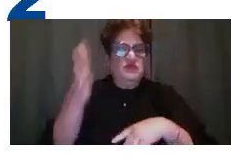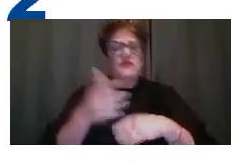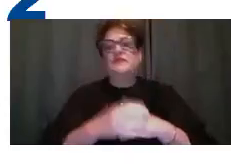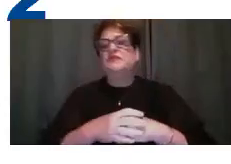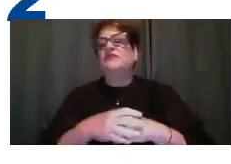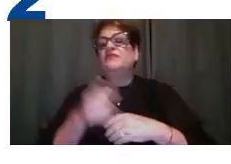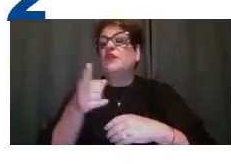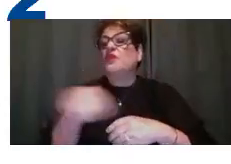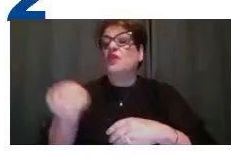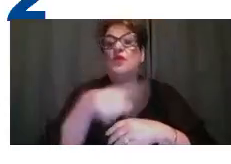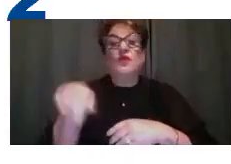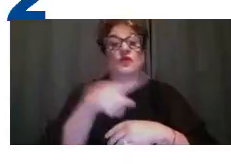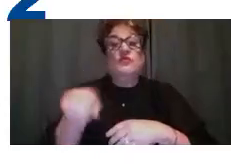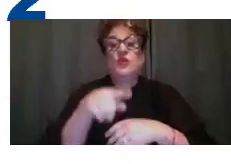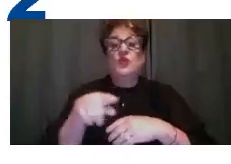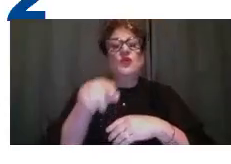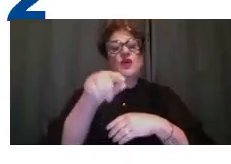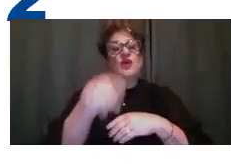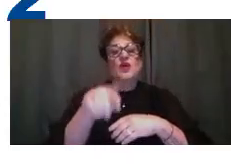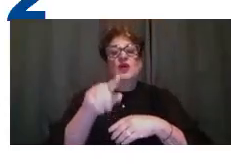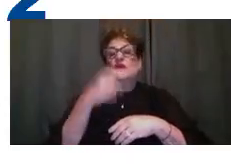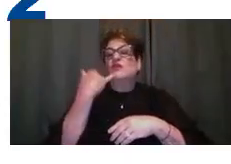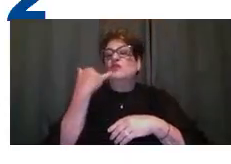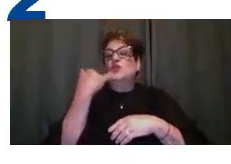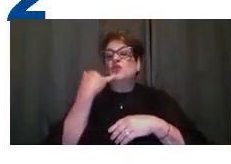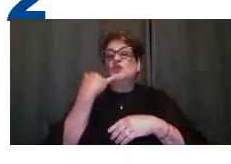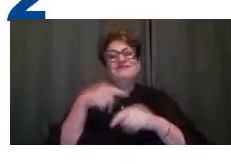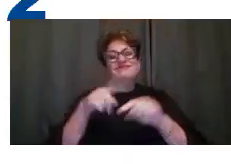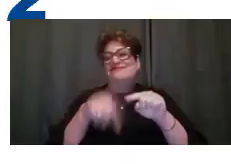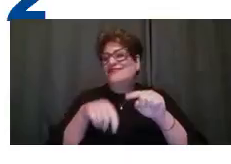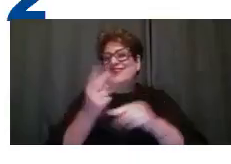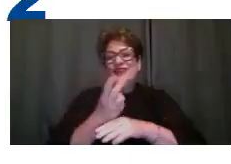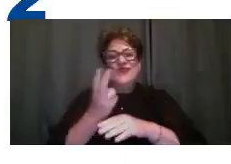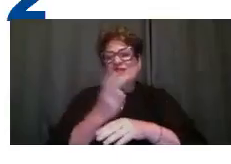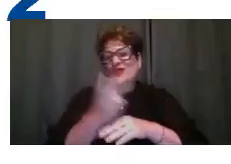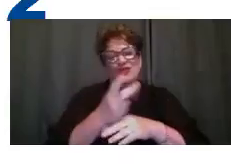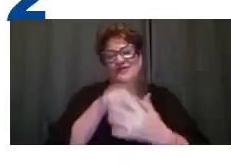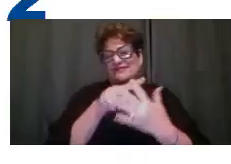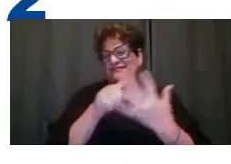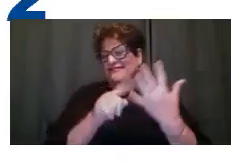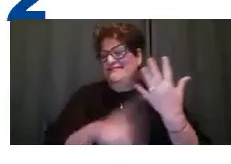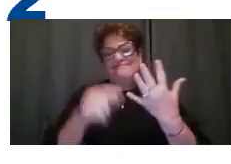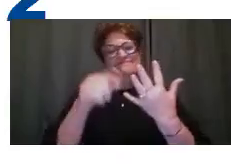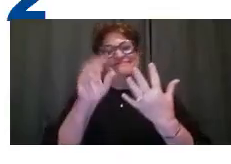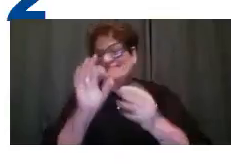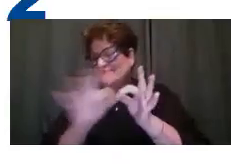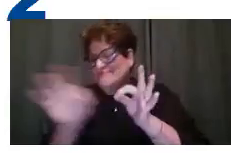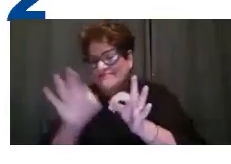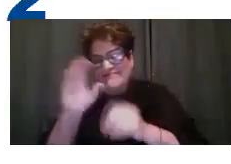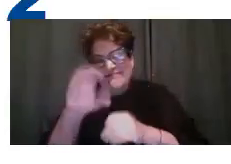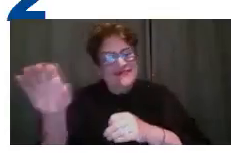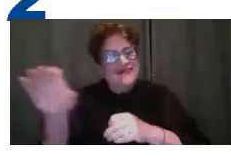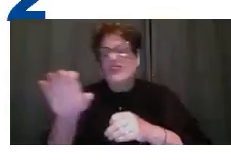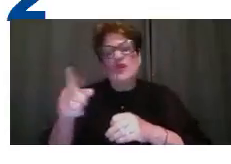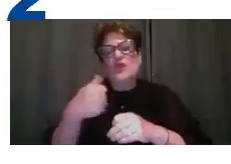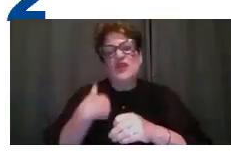you on a phone or a device, you may not be able to use all of the features we discussed. We will be providing other options for